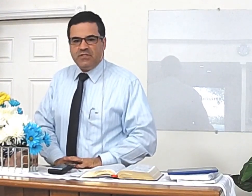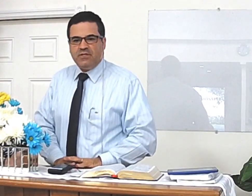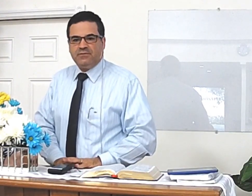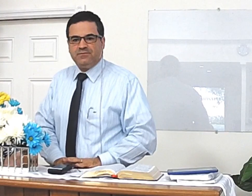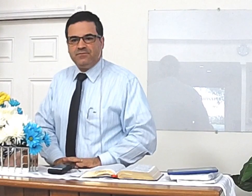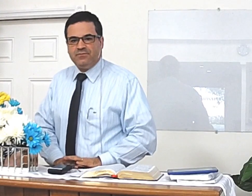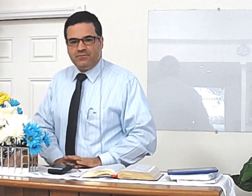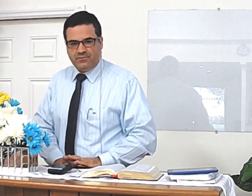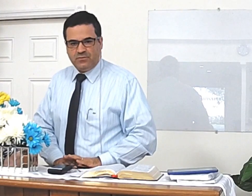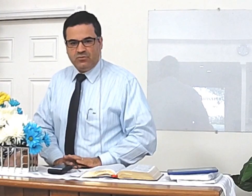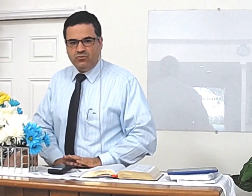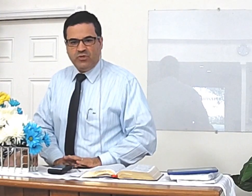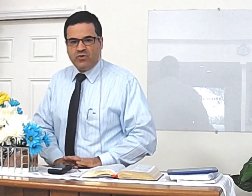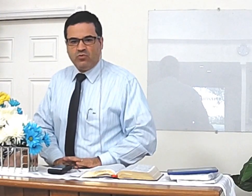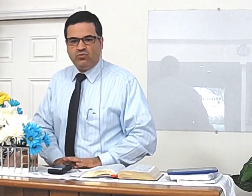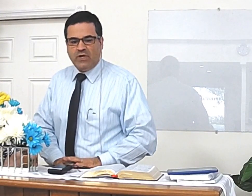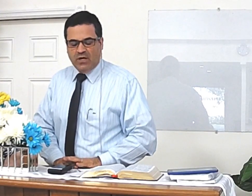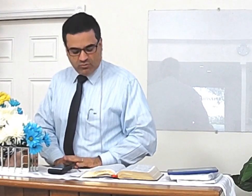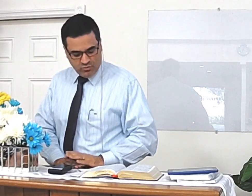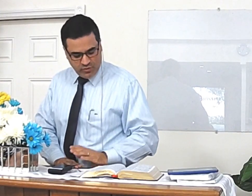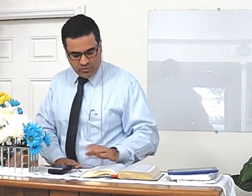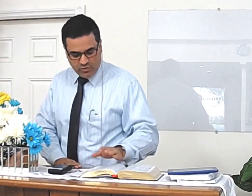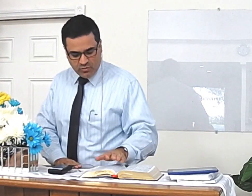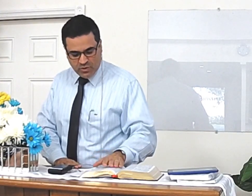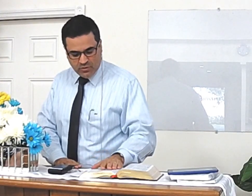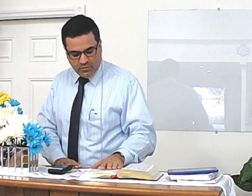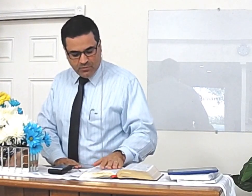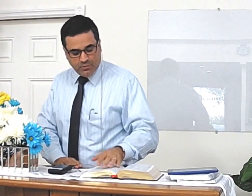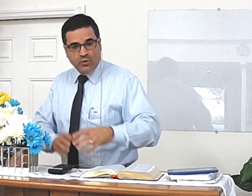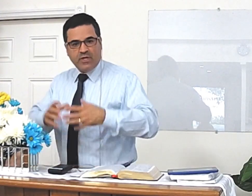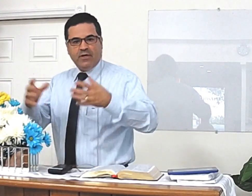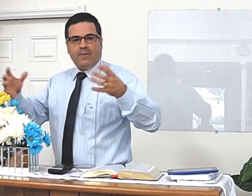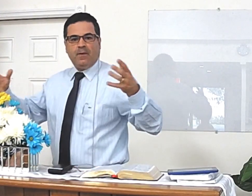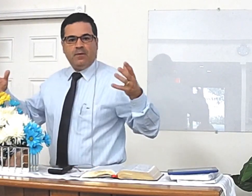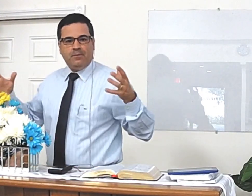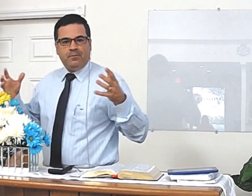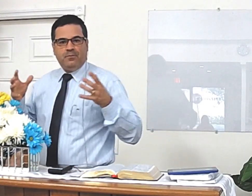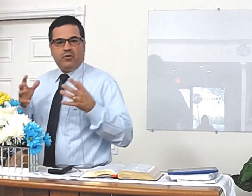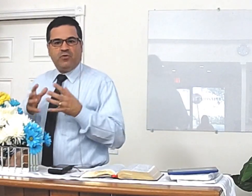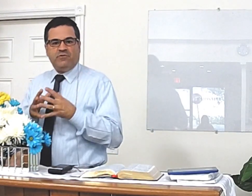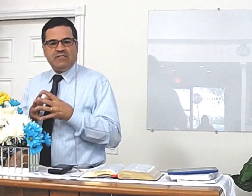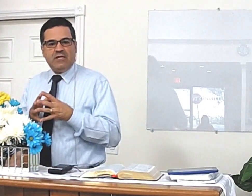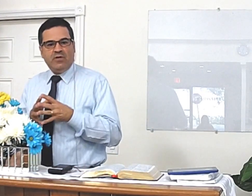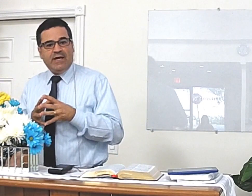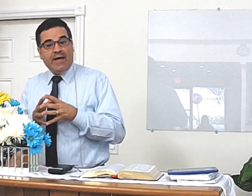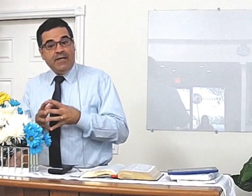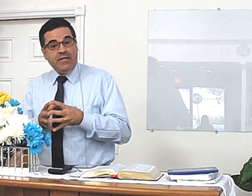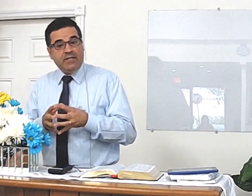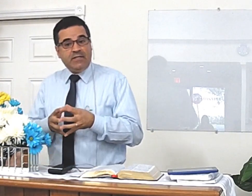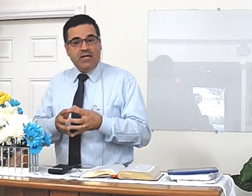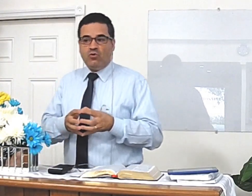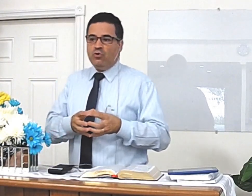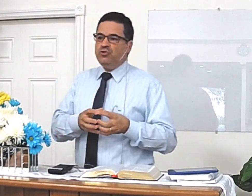water, a nail, all these things, they're cultural. None of